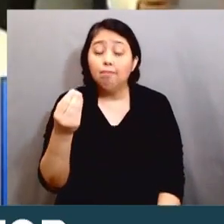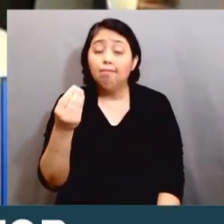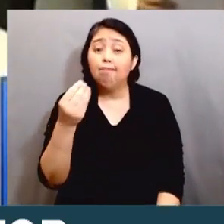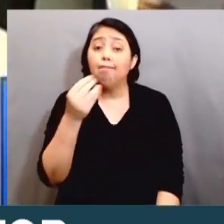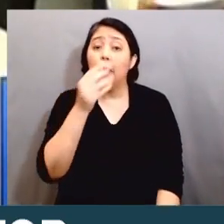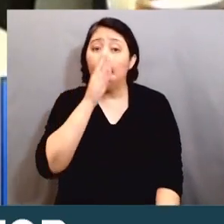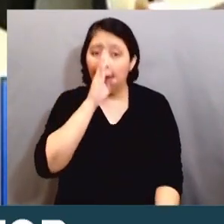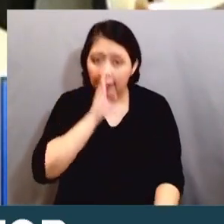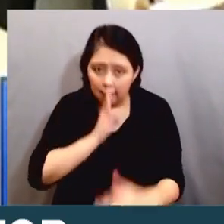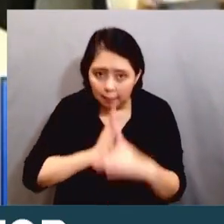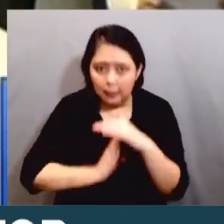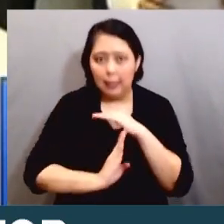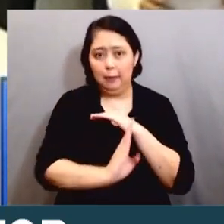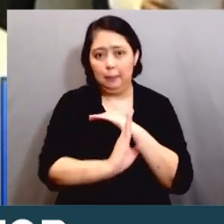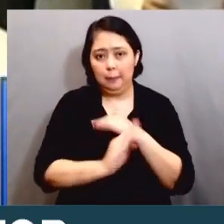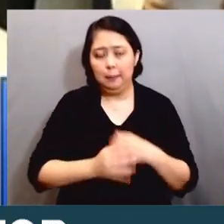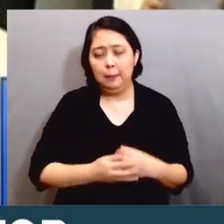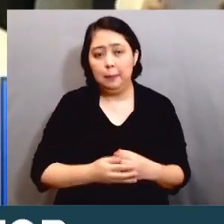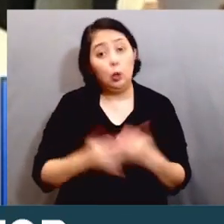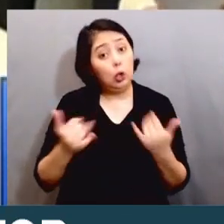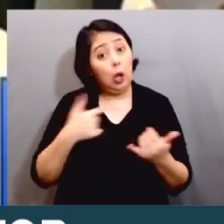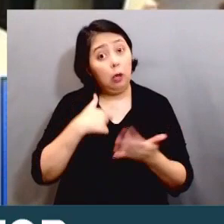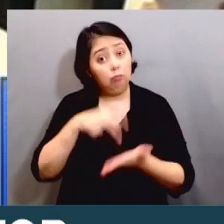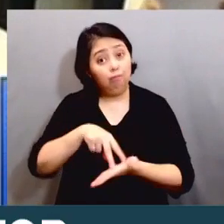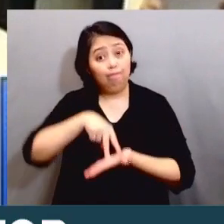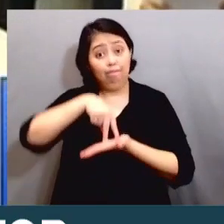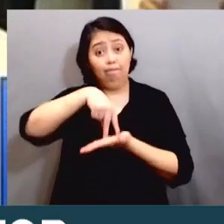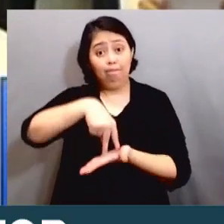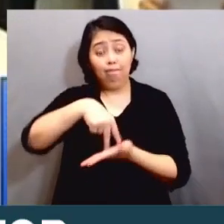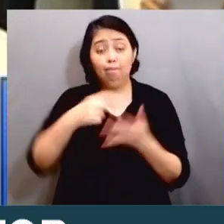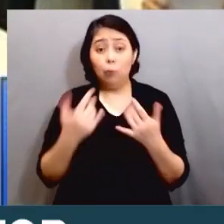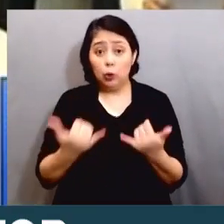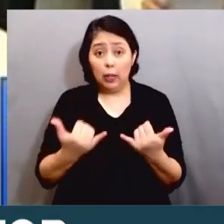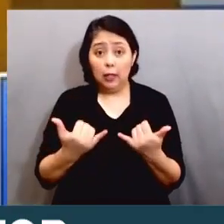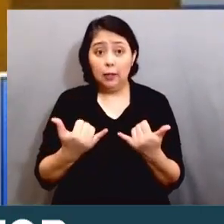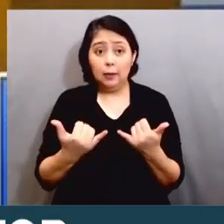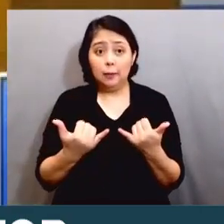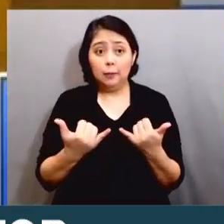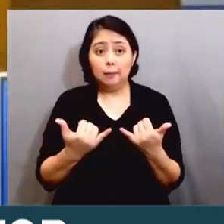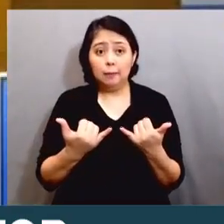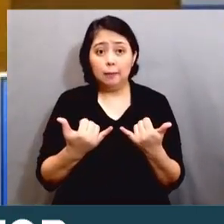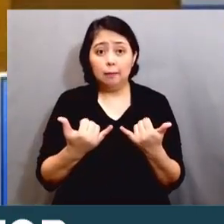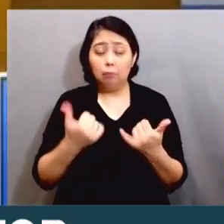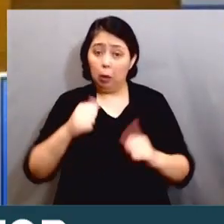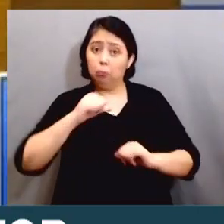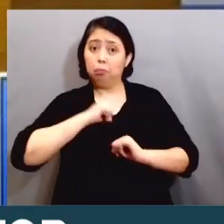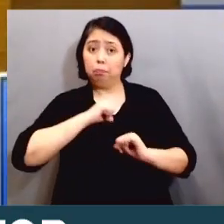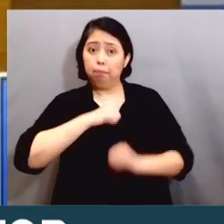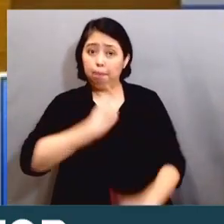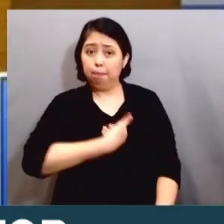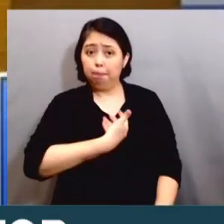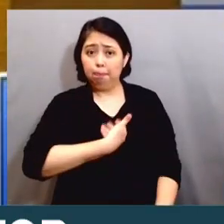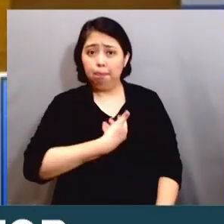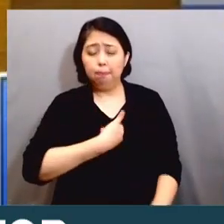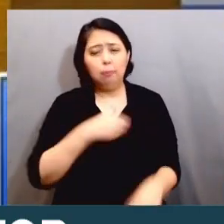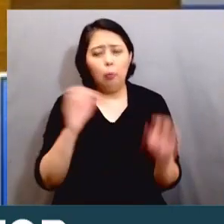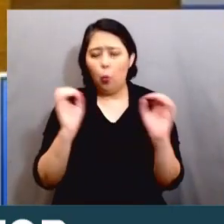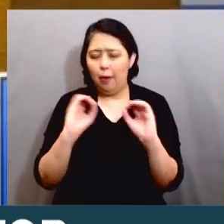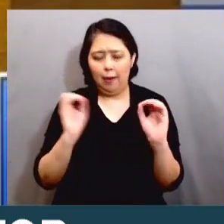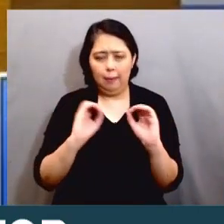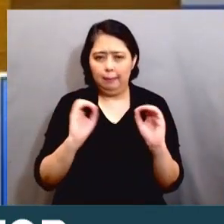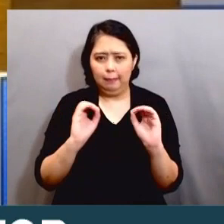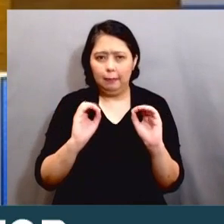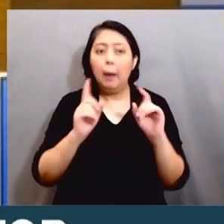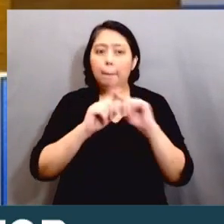I stand here before you today bearing no conceit, but if there is one thing that